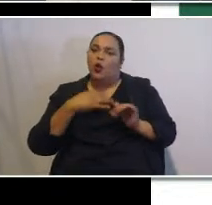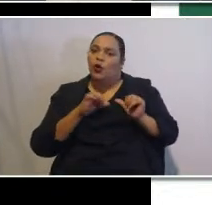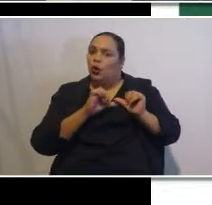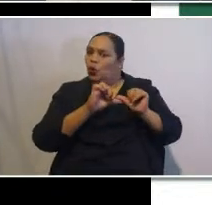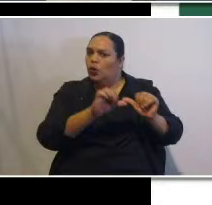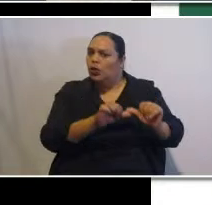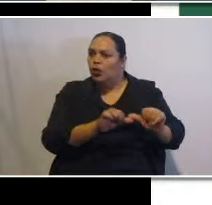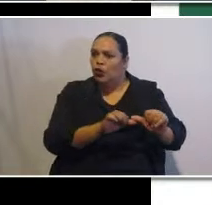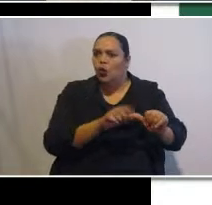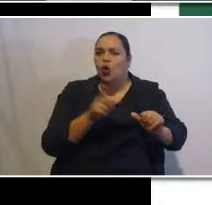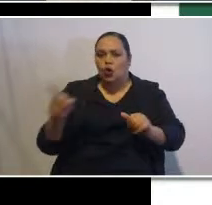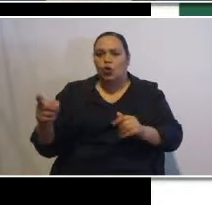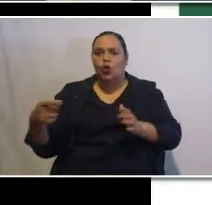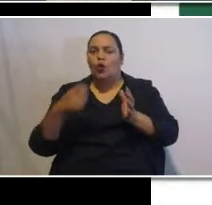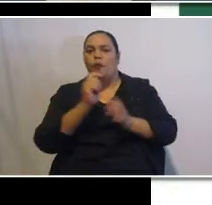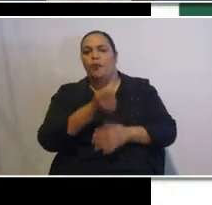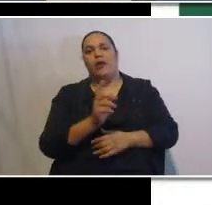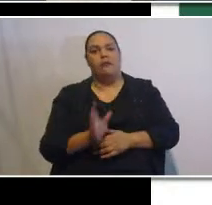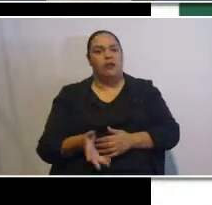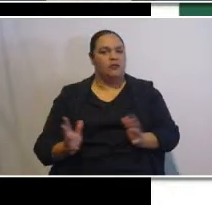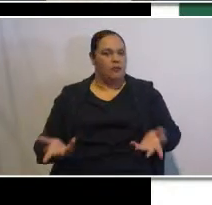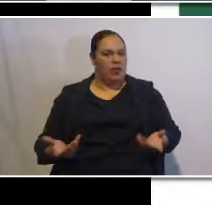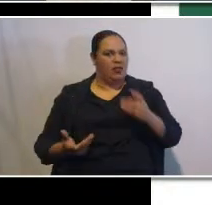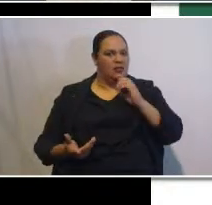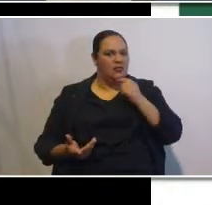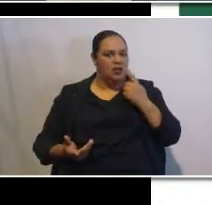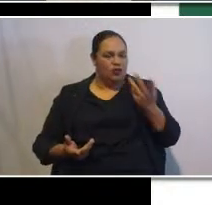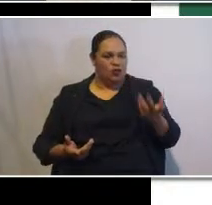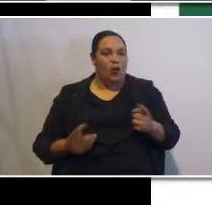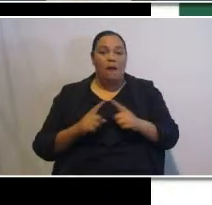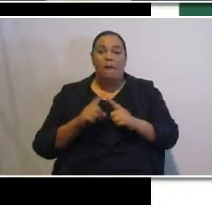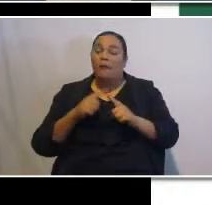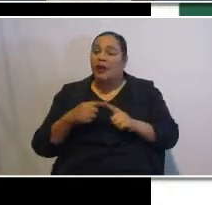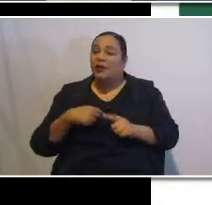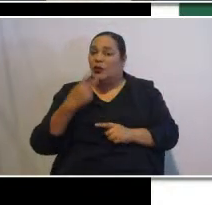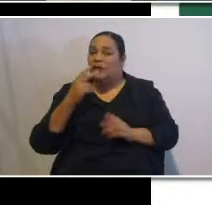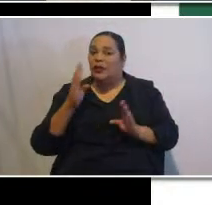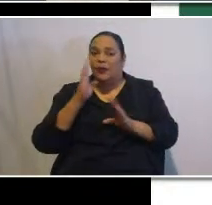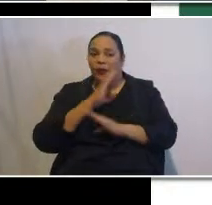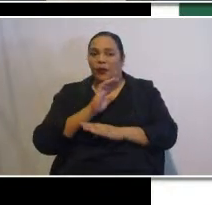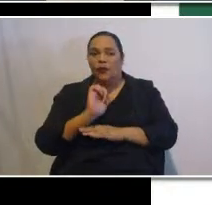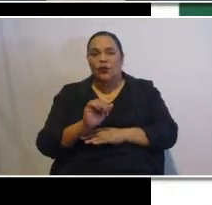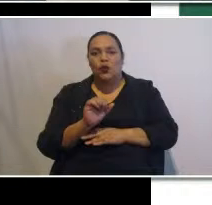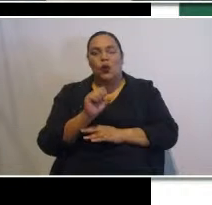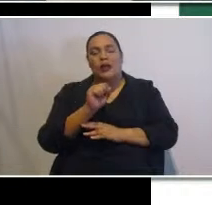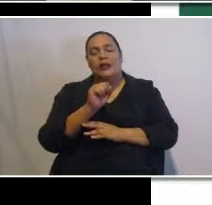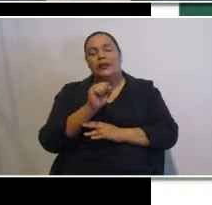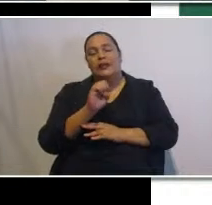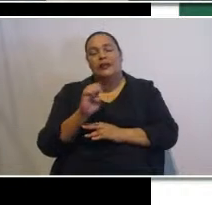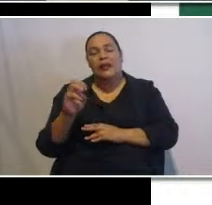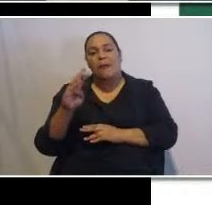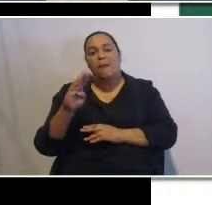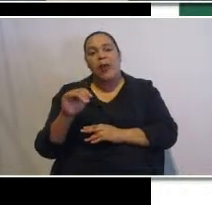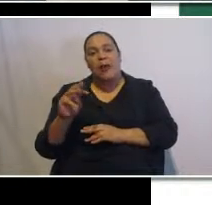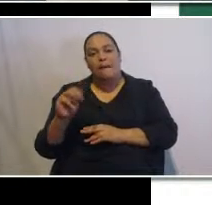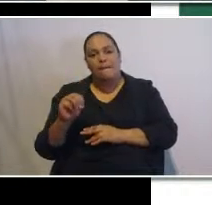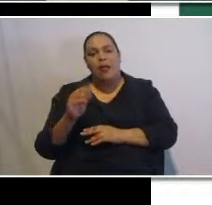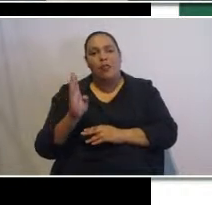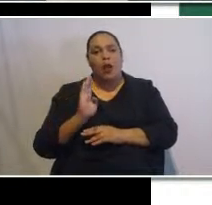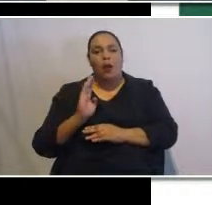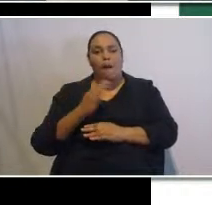on and you guys are going to pay. And what we haven't seen is the CBAM, the border